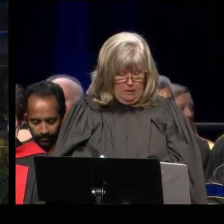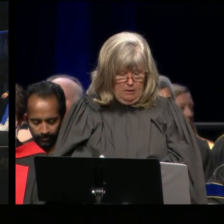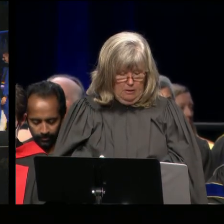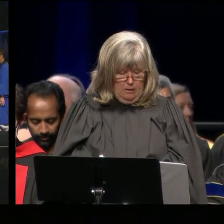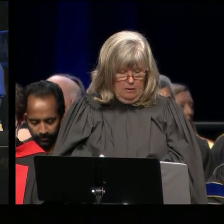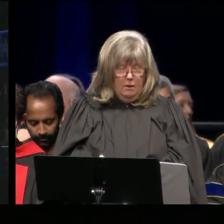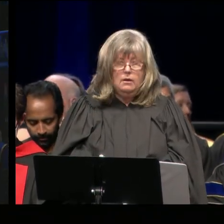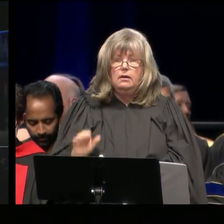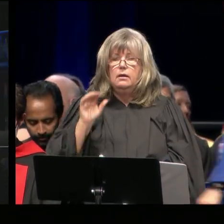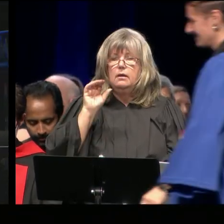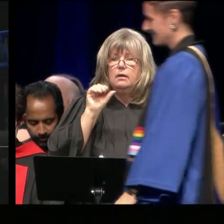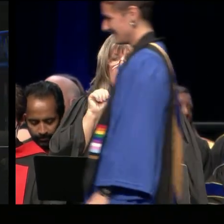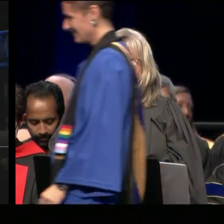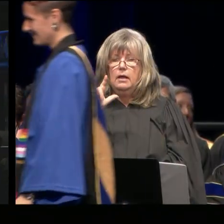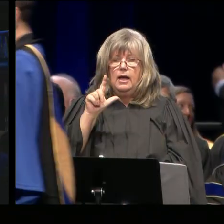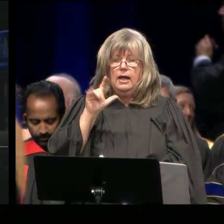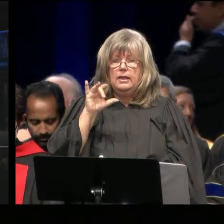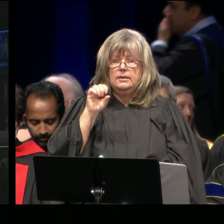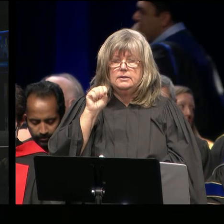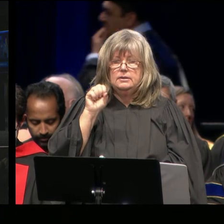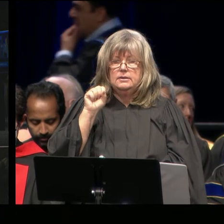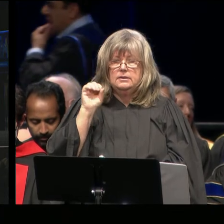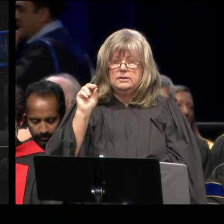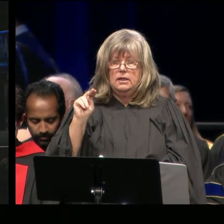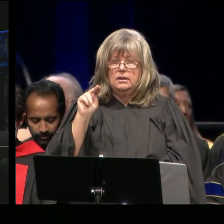Allison McGibbon, with distinction.